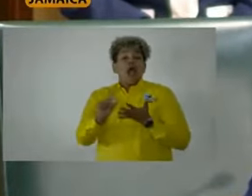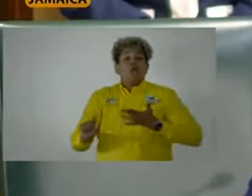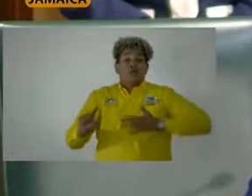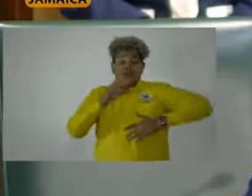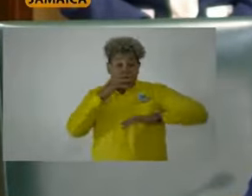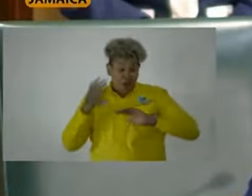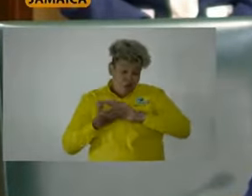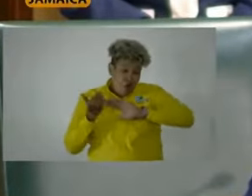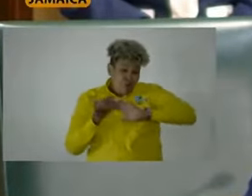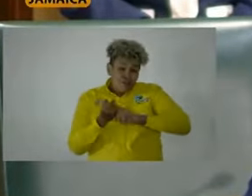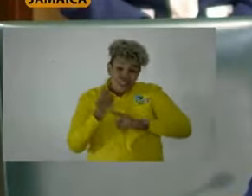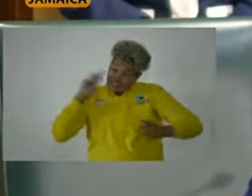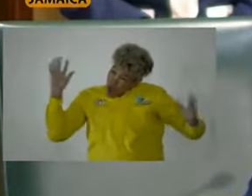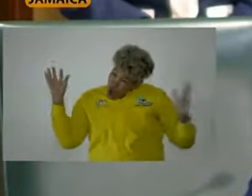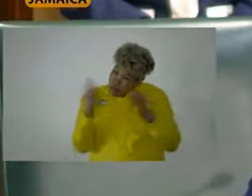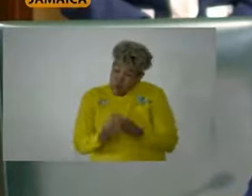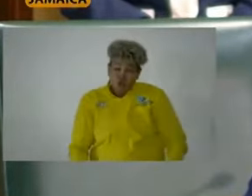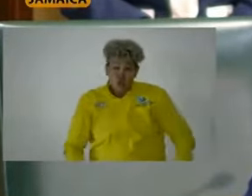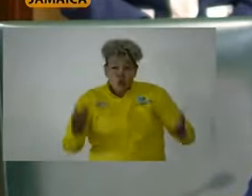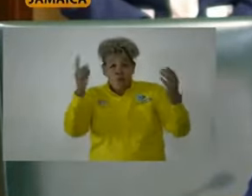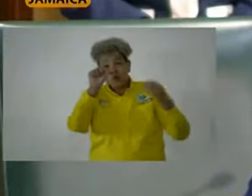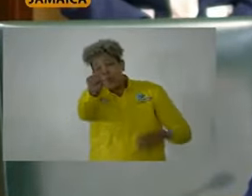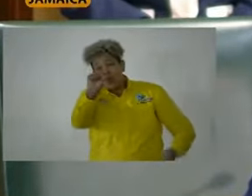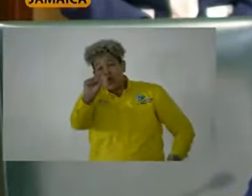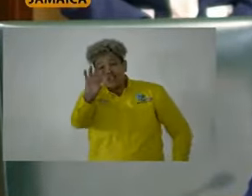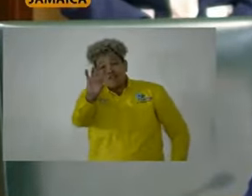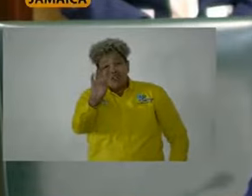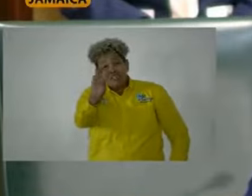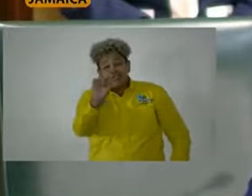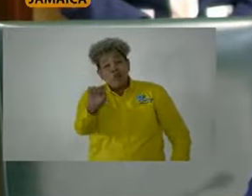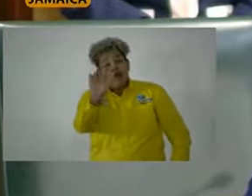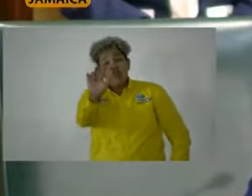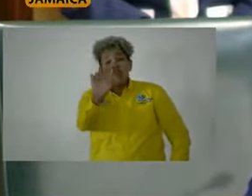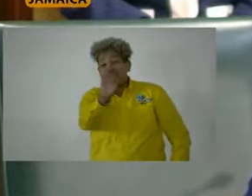farming operations amounted to a mere